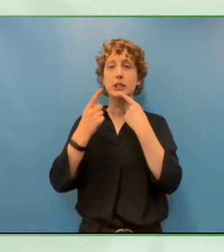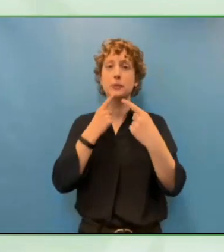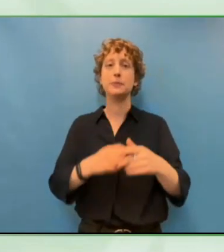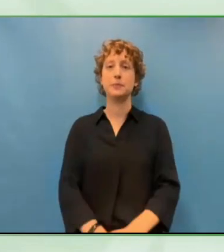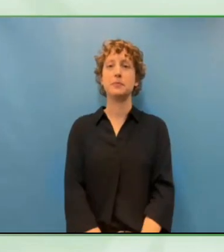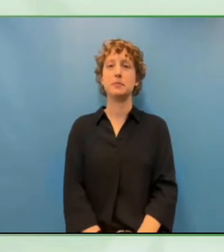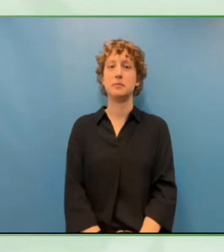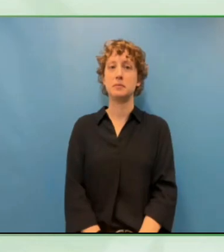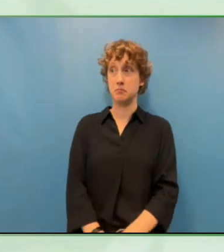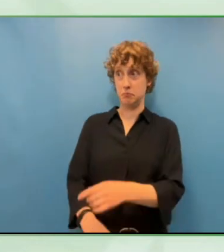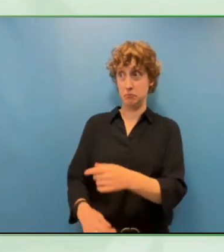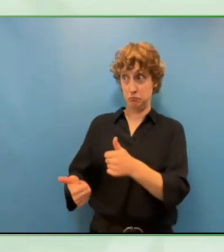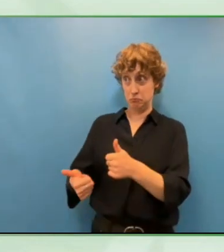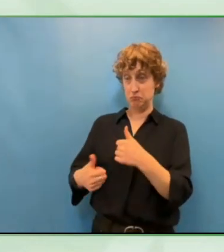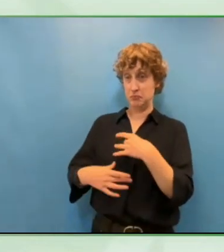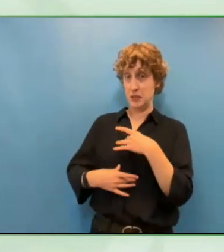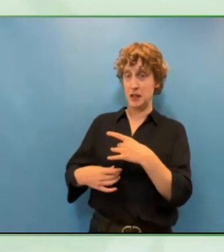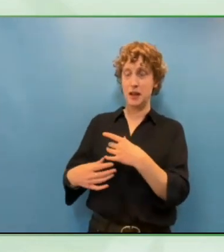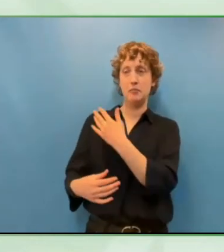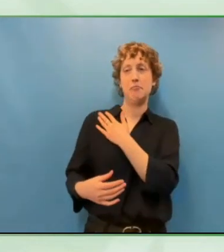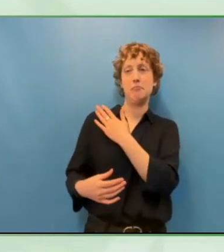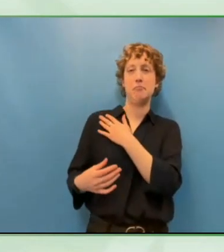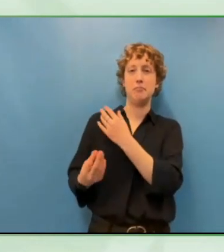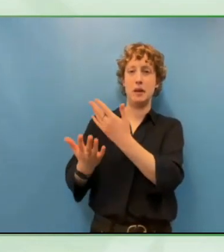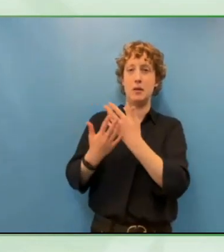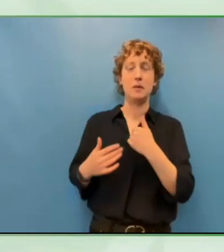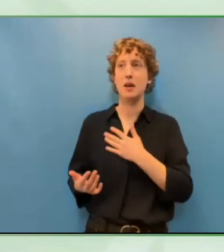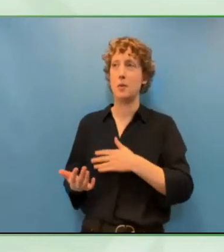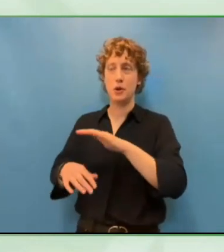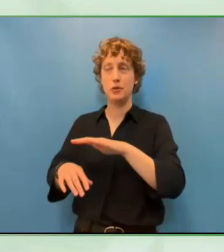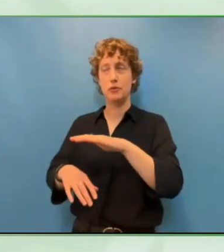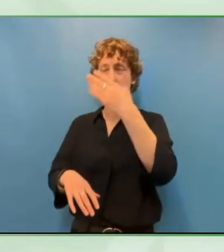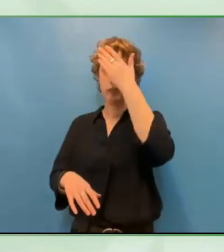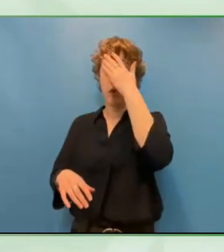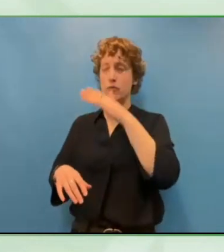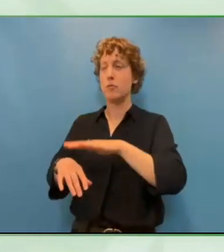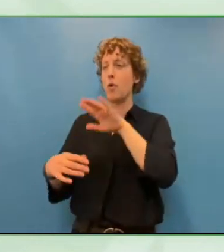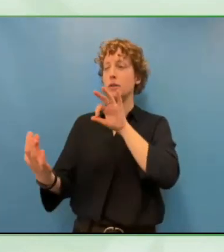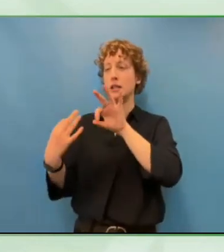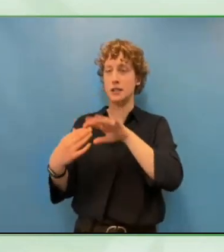conversation, because we're always ready to learn more. Thank you, Renate. Thank you, Bianca.